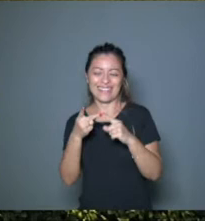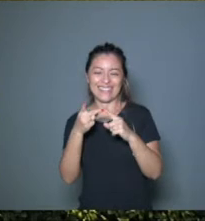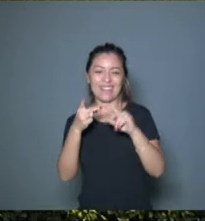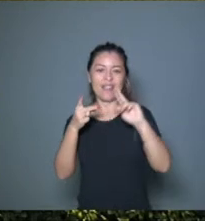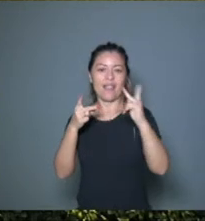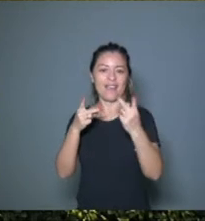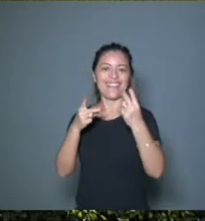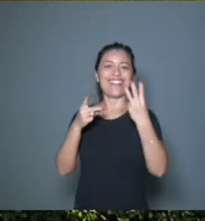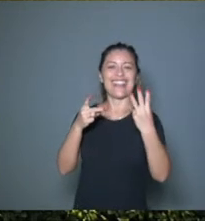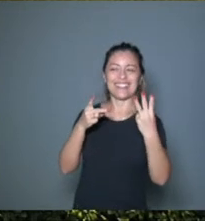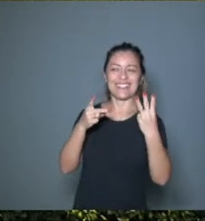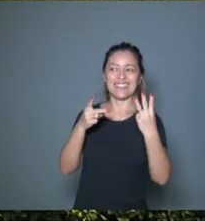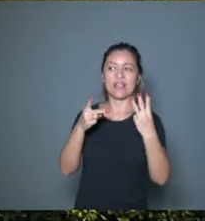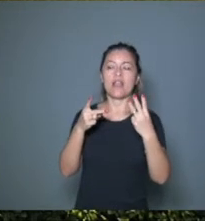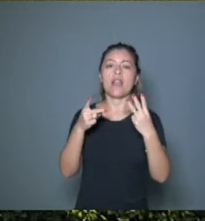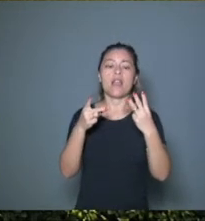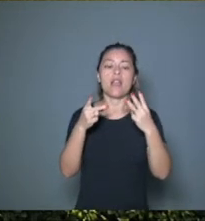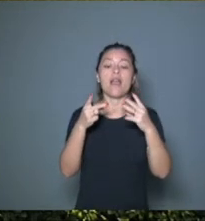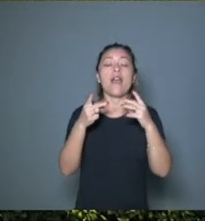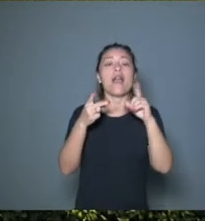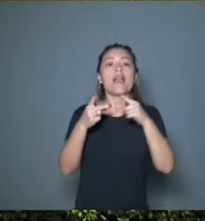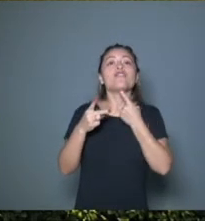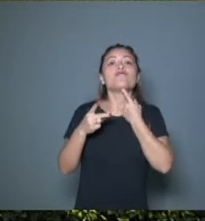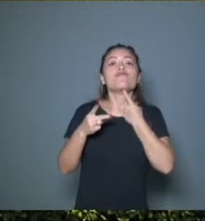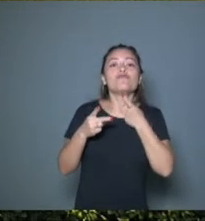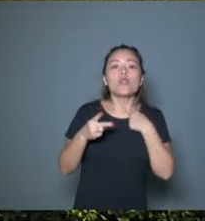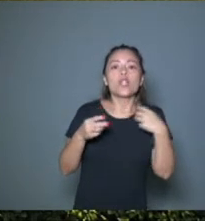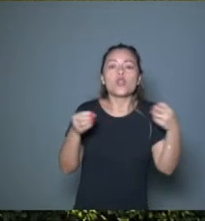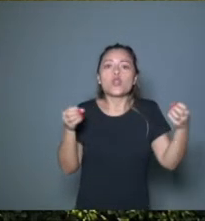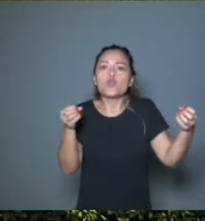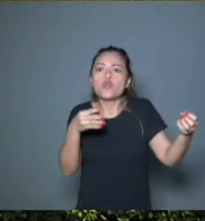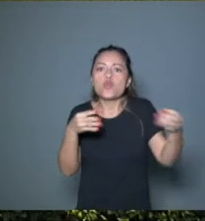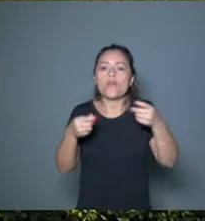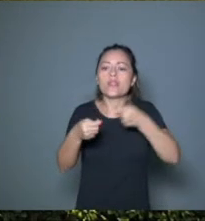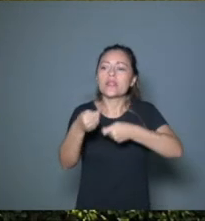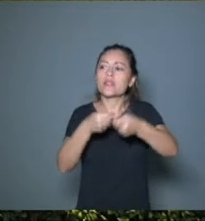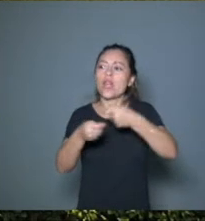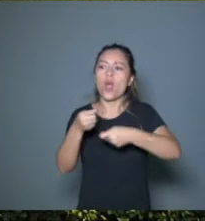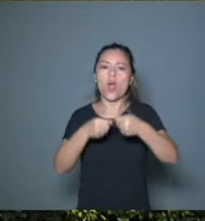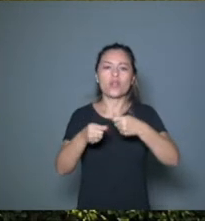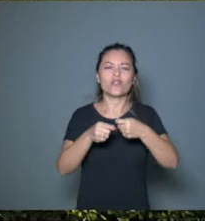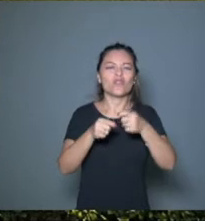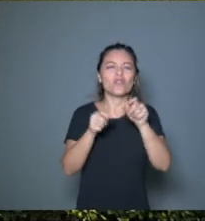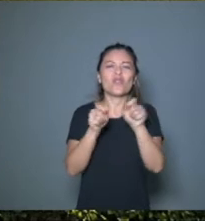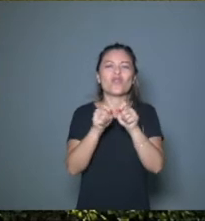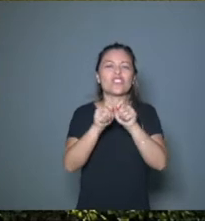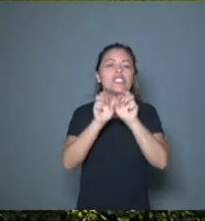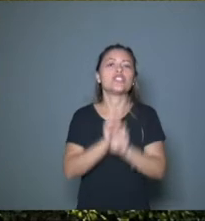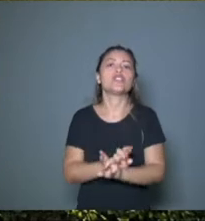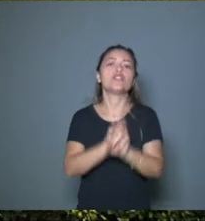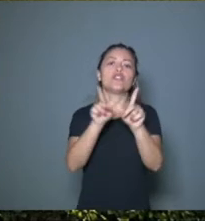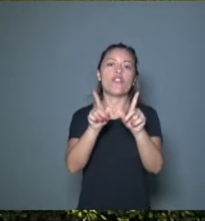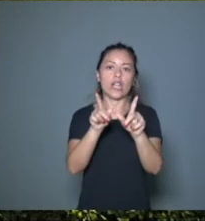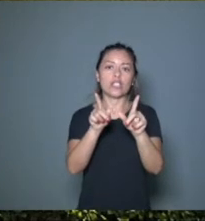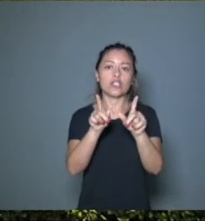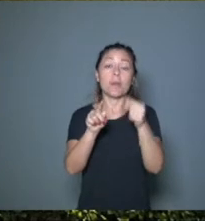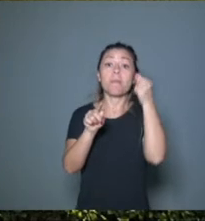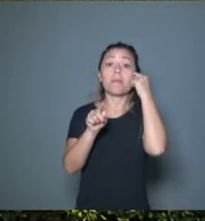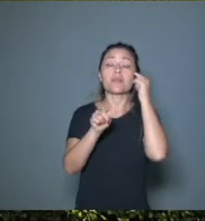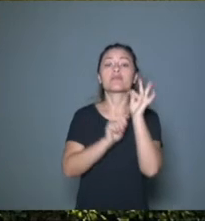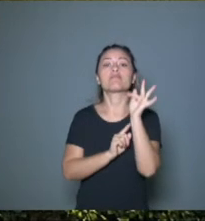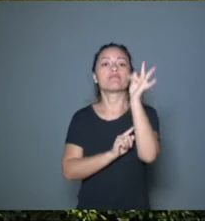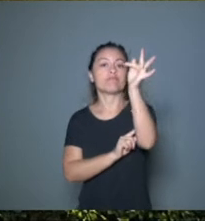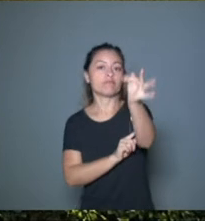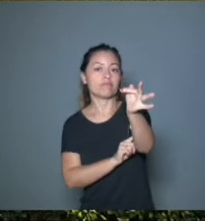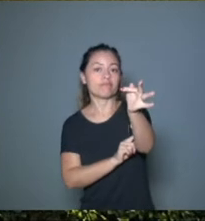linked into Horizon 2, where our ambition is to renew the business with